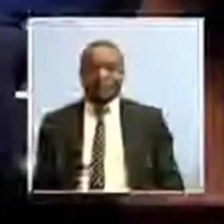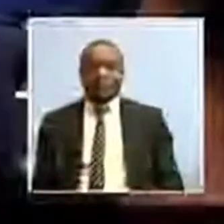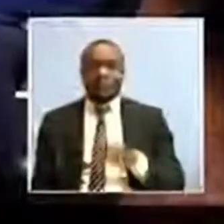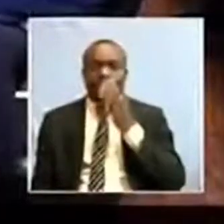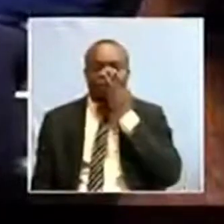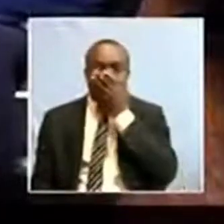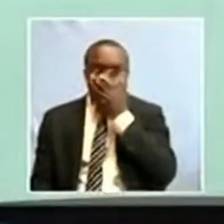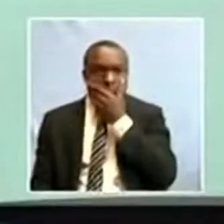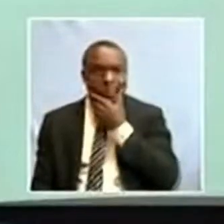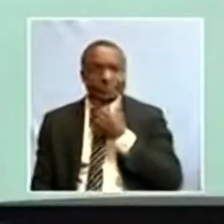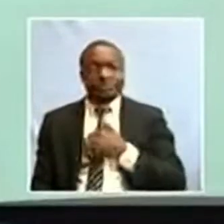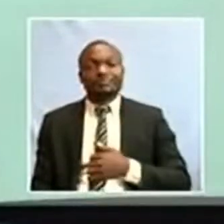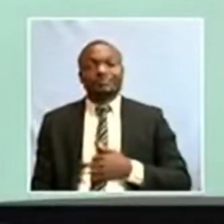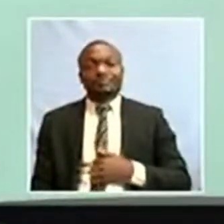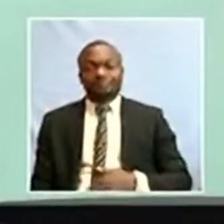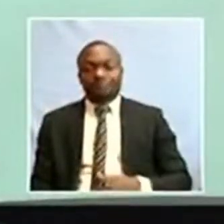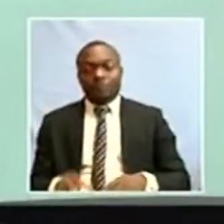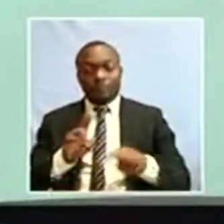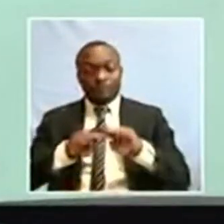Thank you so much, Chair.